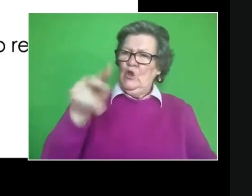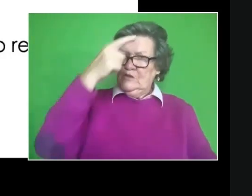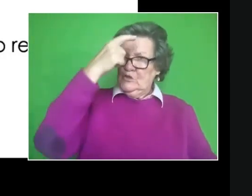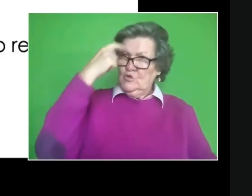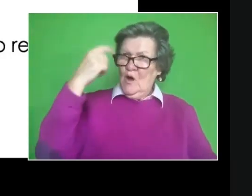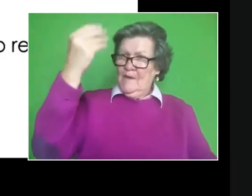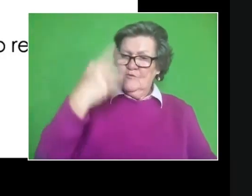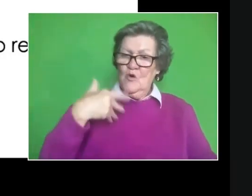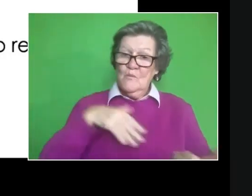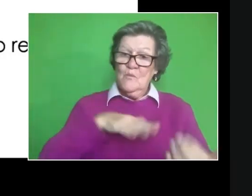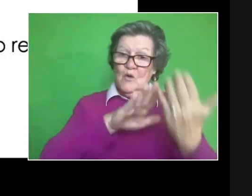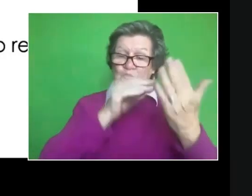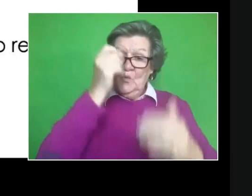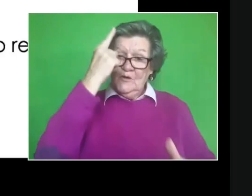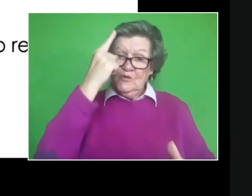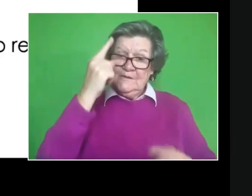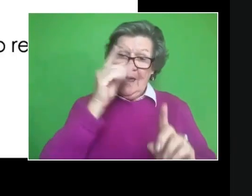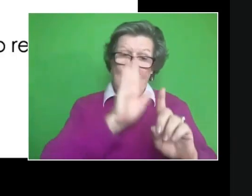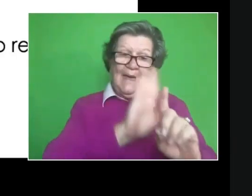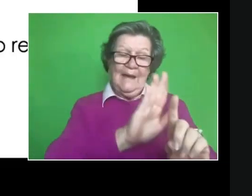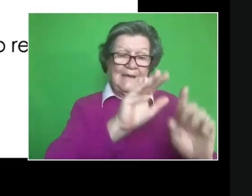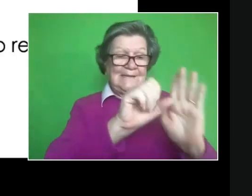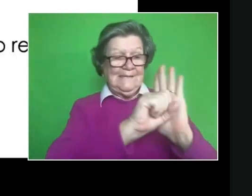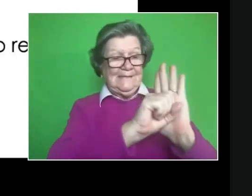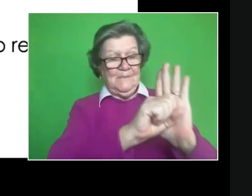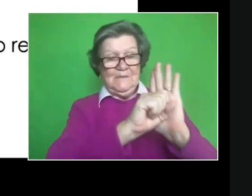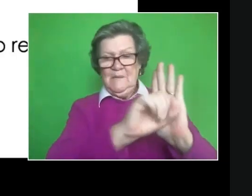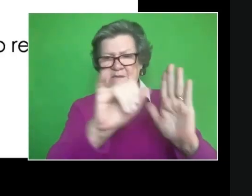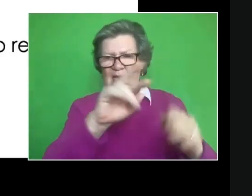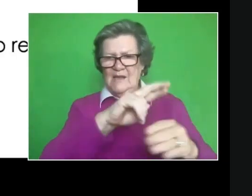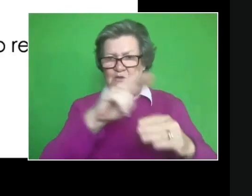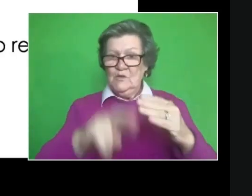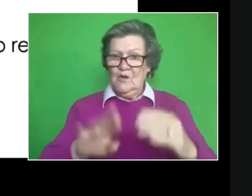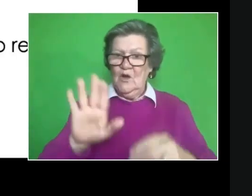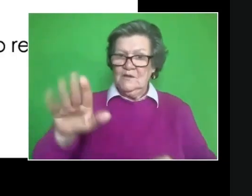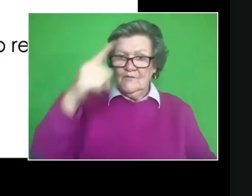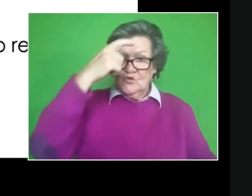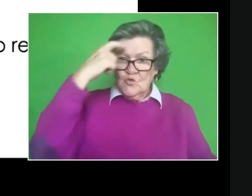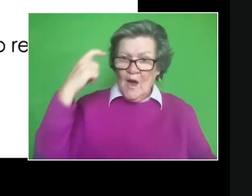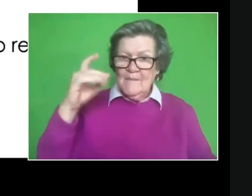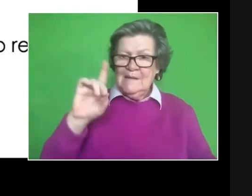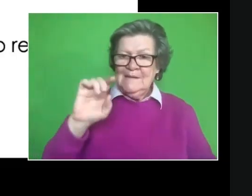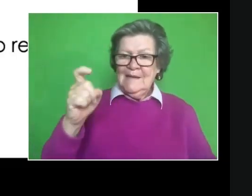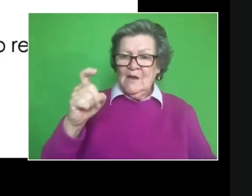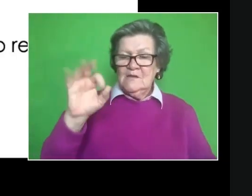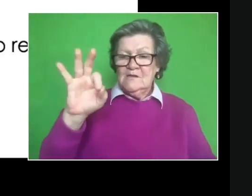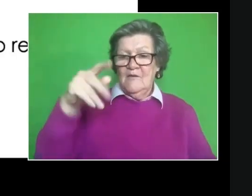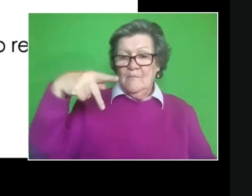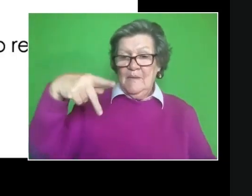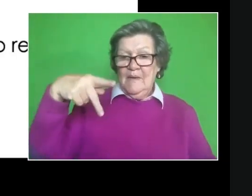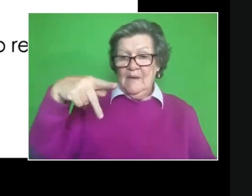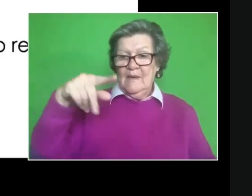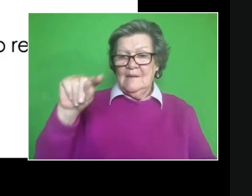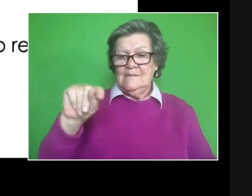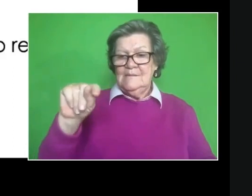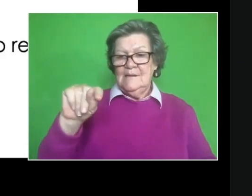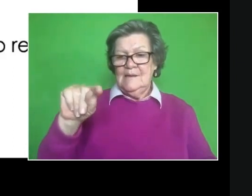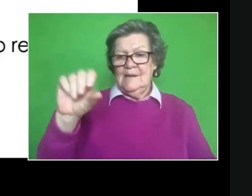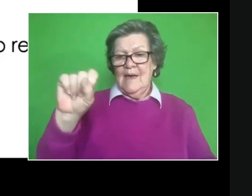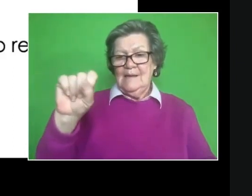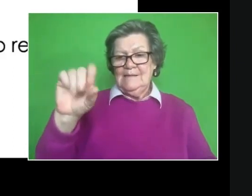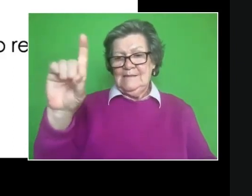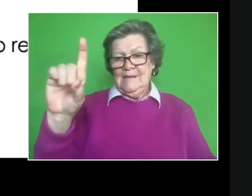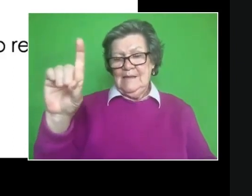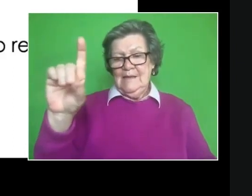understand symptoms as a result of trauma, diagnoses of PTSD, and it makes a plan